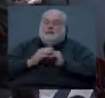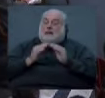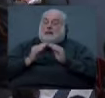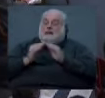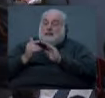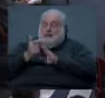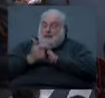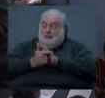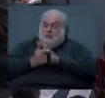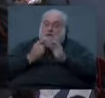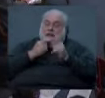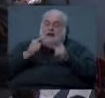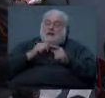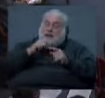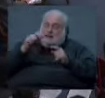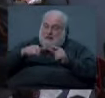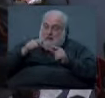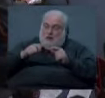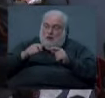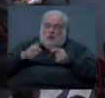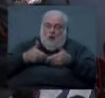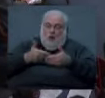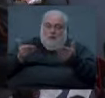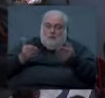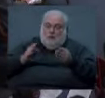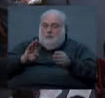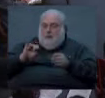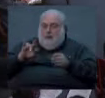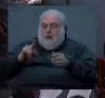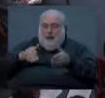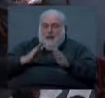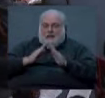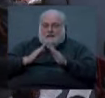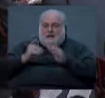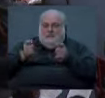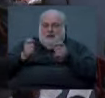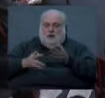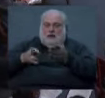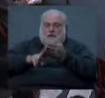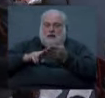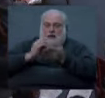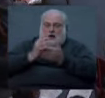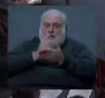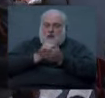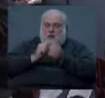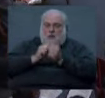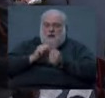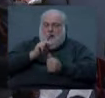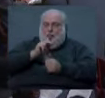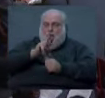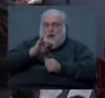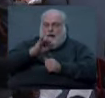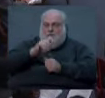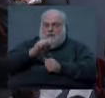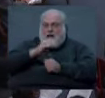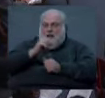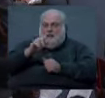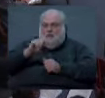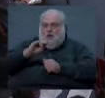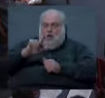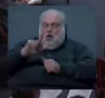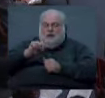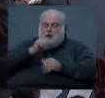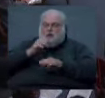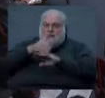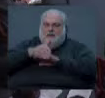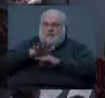An ordinance to declare it impractical and unfeasible to bid to authorize the city manager to enter into a contract with Kraft & Toll & Associates Incorporated in an amount not